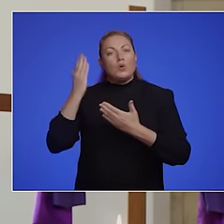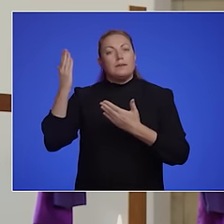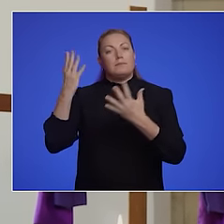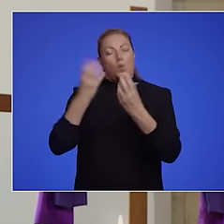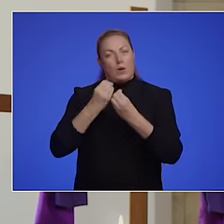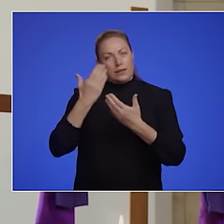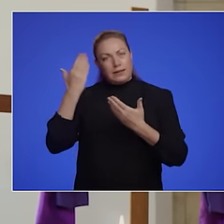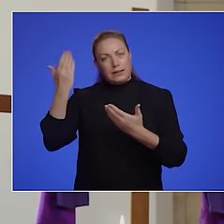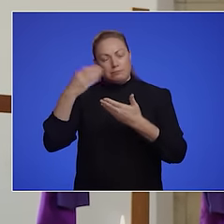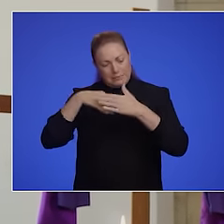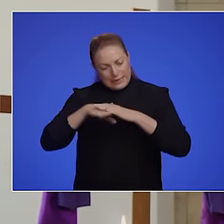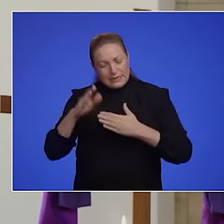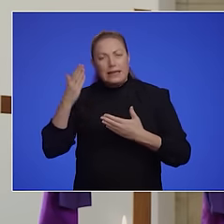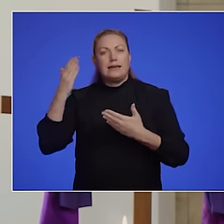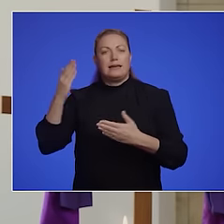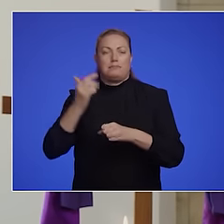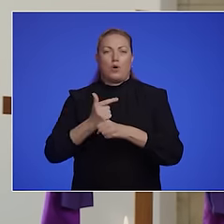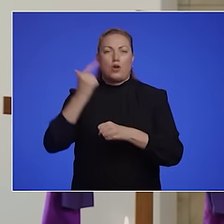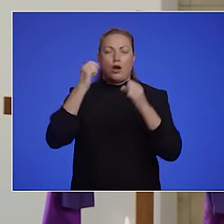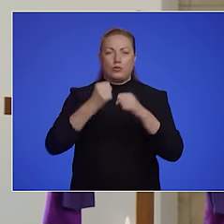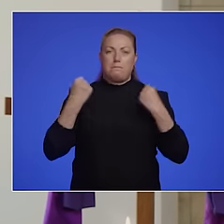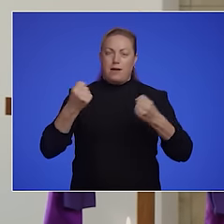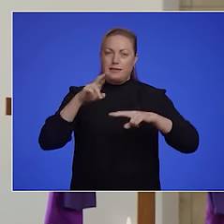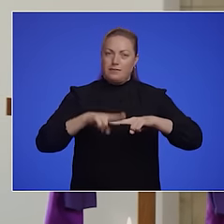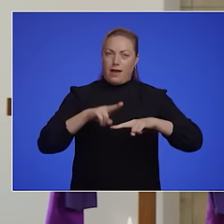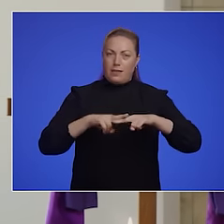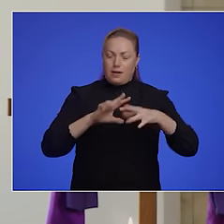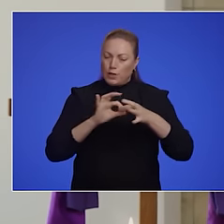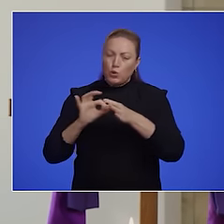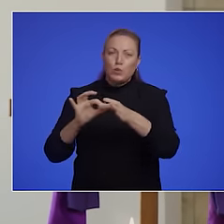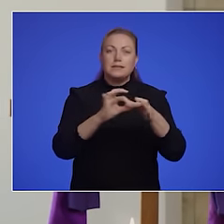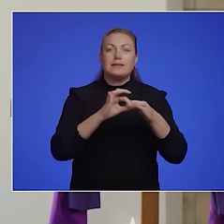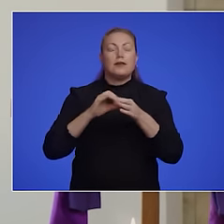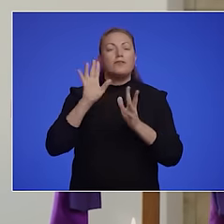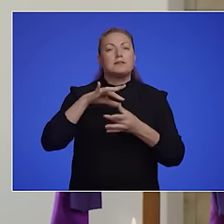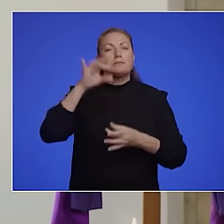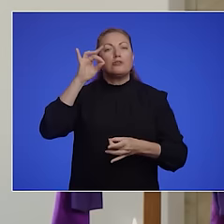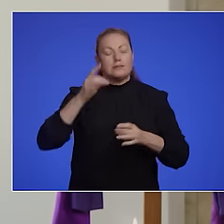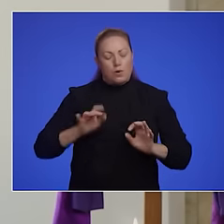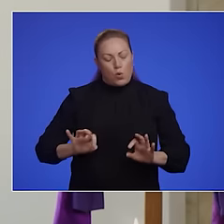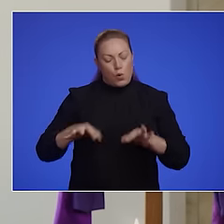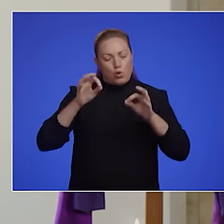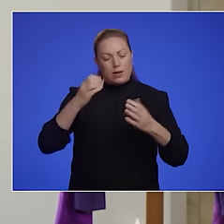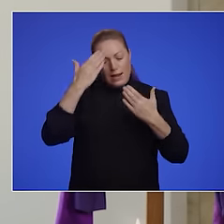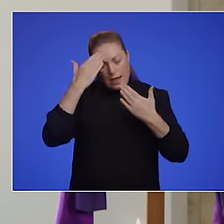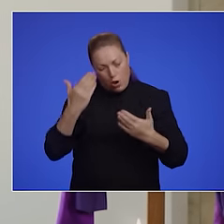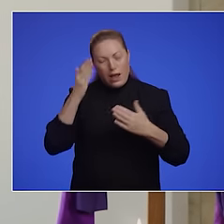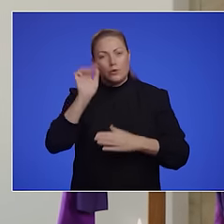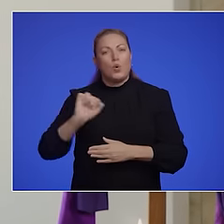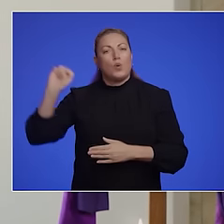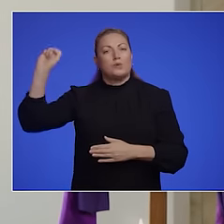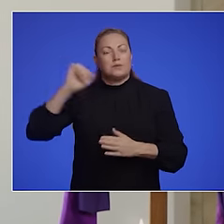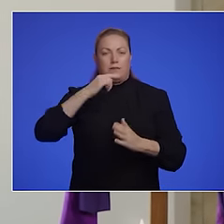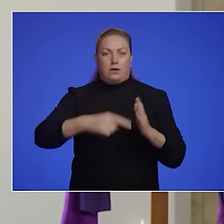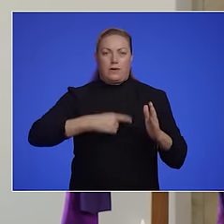Through him and with him and in him O God, Almighty Father In the unity of the Holy Spirit All glory